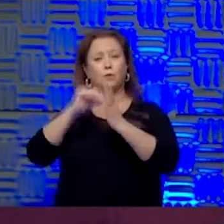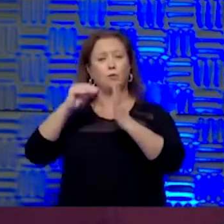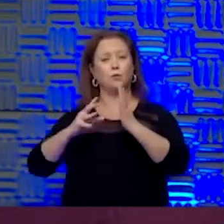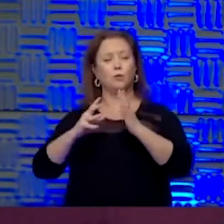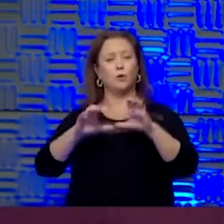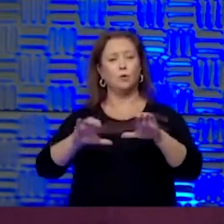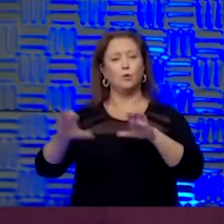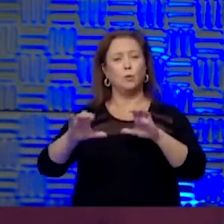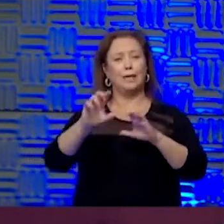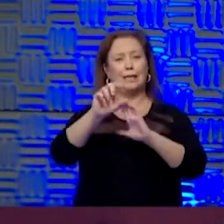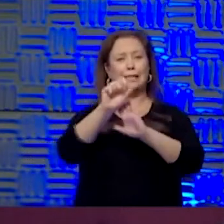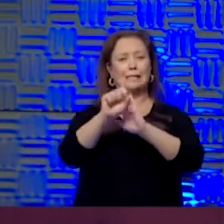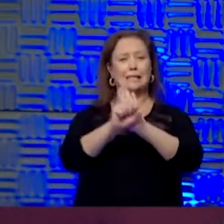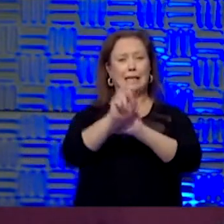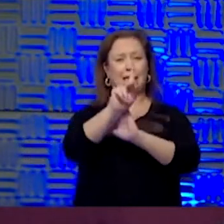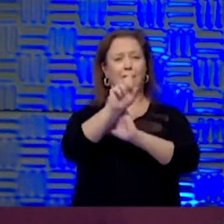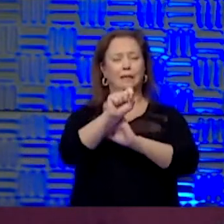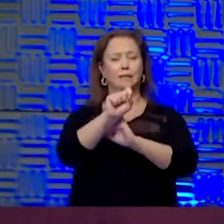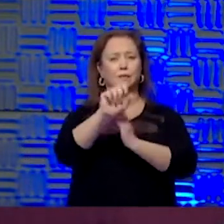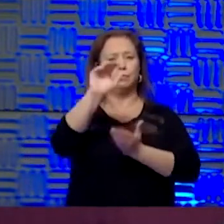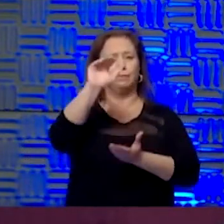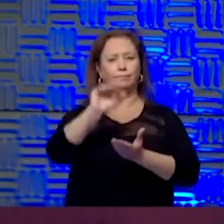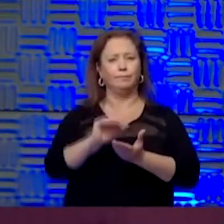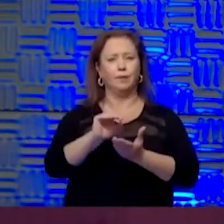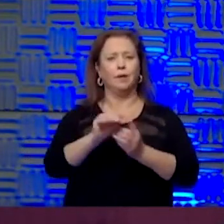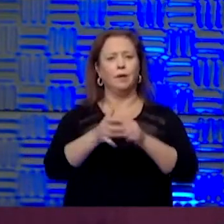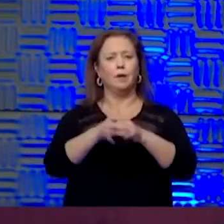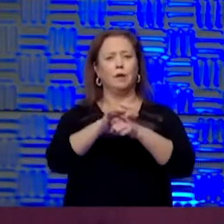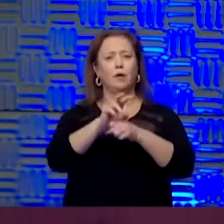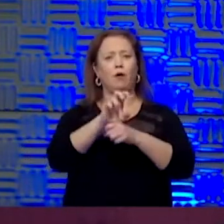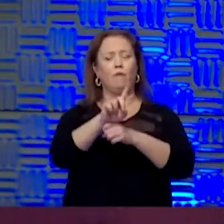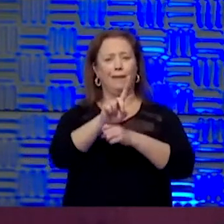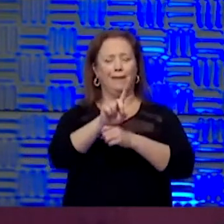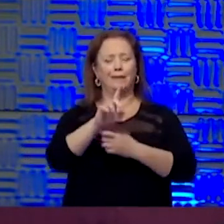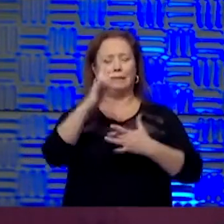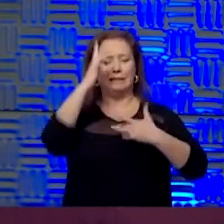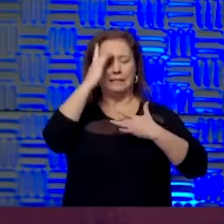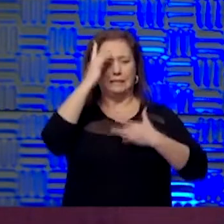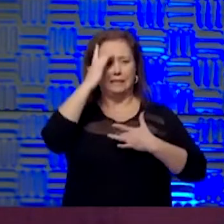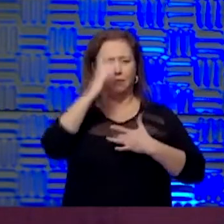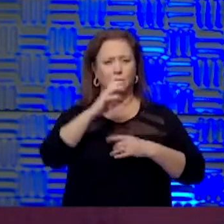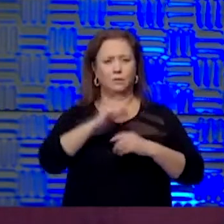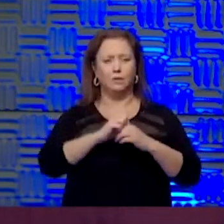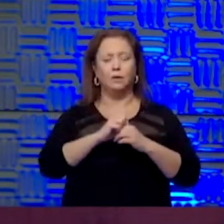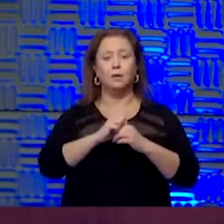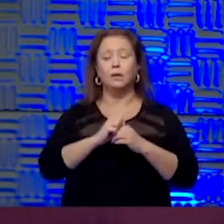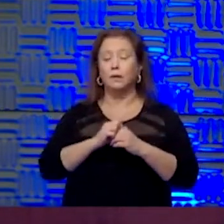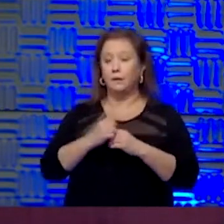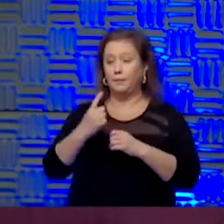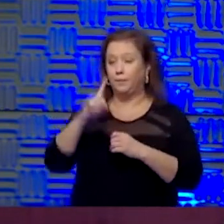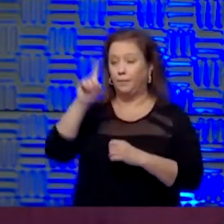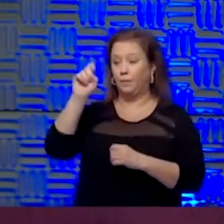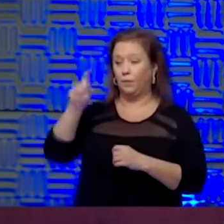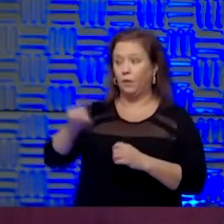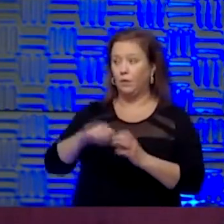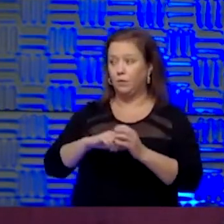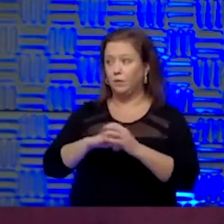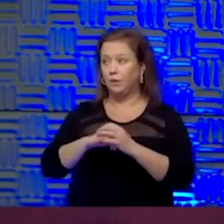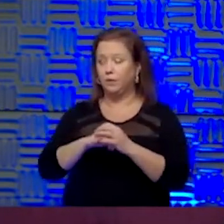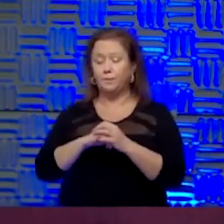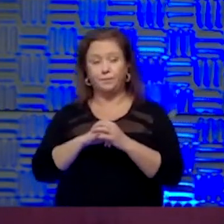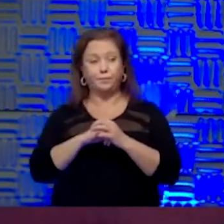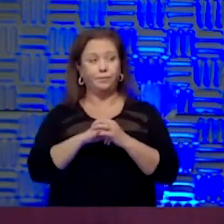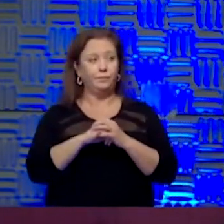the state of Kansas trying to help ease the burden of COVID disease? Other questions out there? There is one. Please.